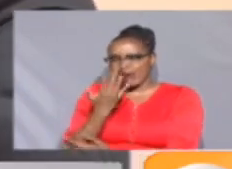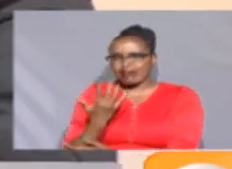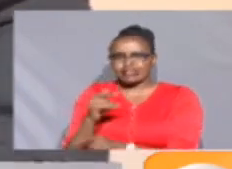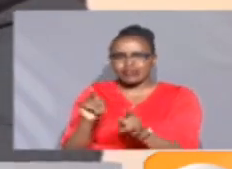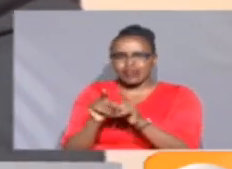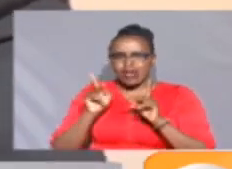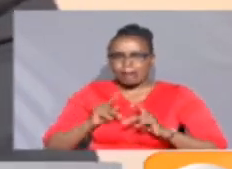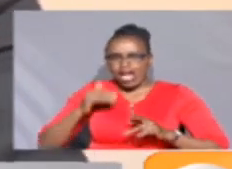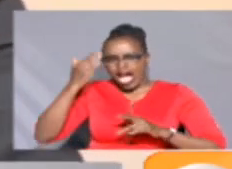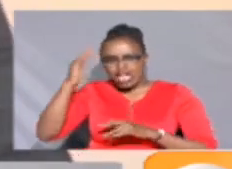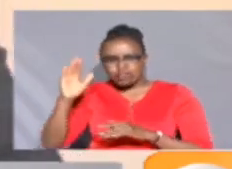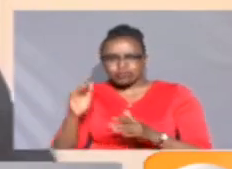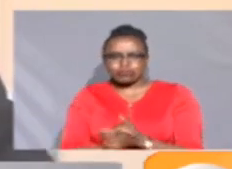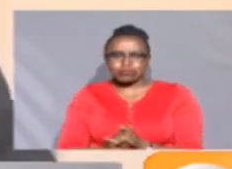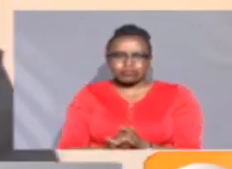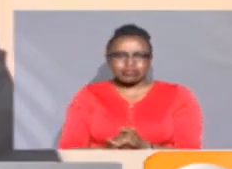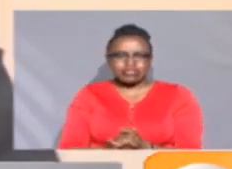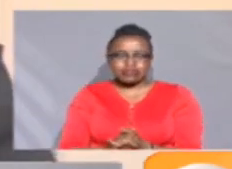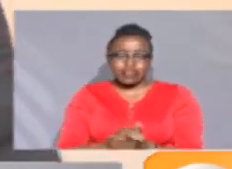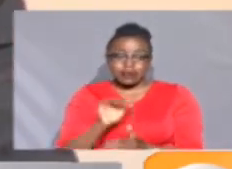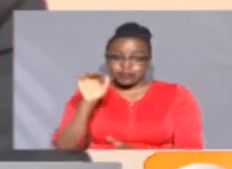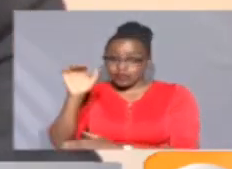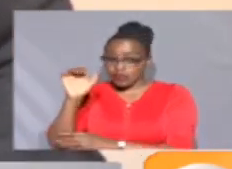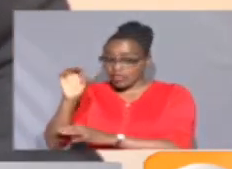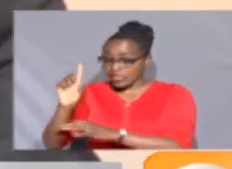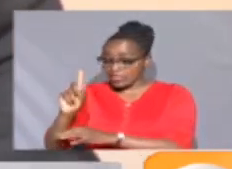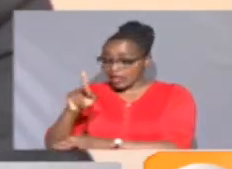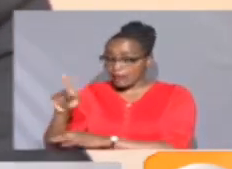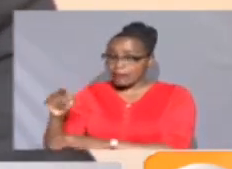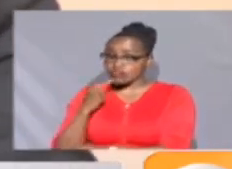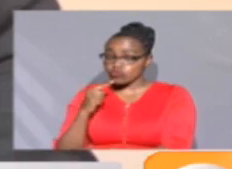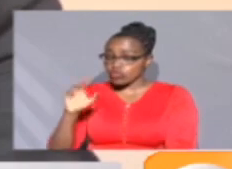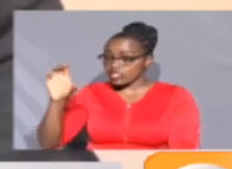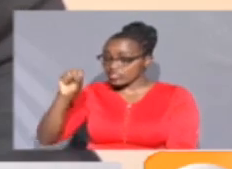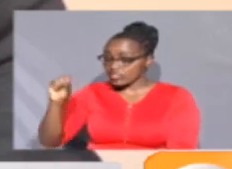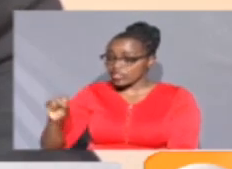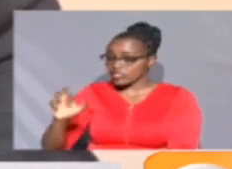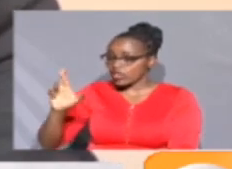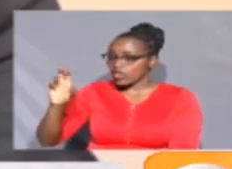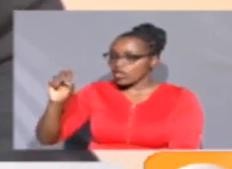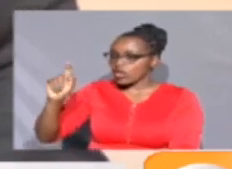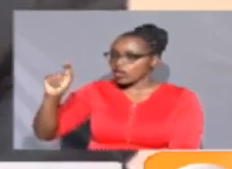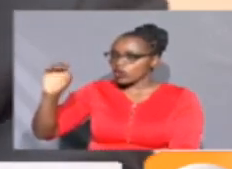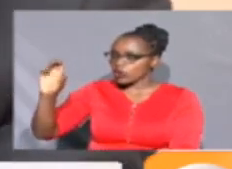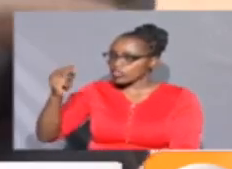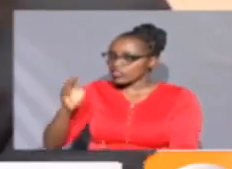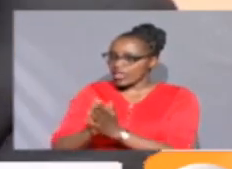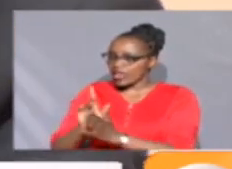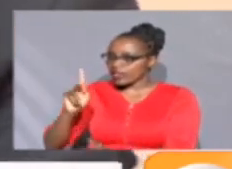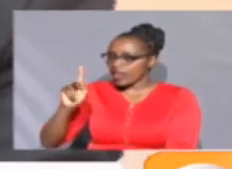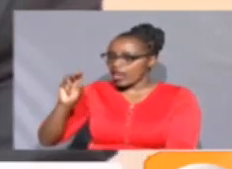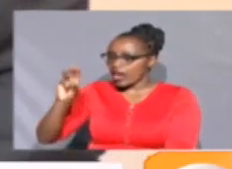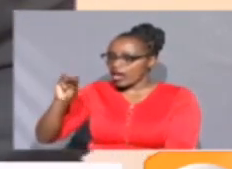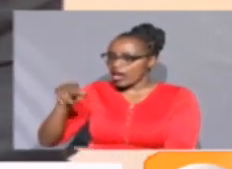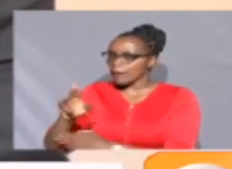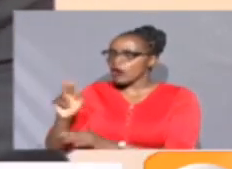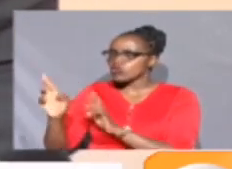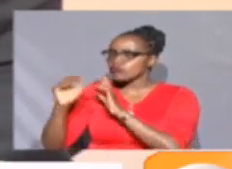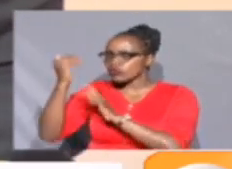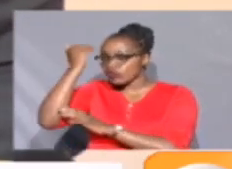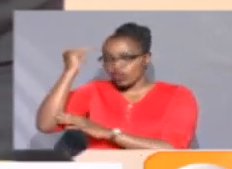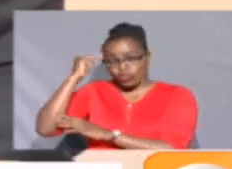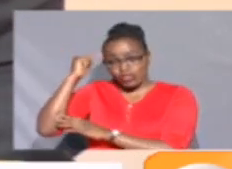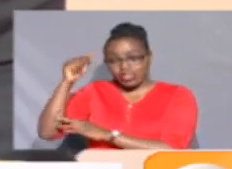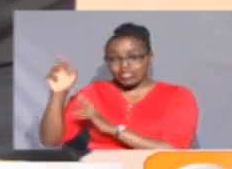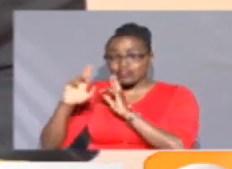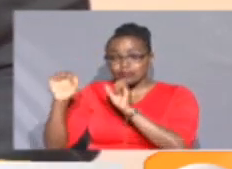going to people at dawn. I mean, let me ask you, if the DPP told CS Rotich, and Kamau Thugge report to this court, do you think they would